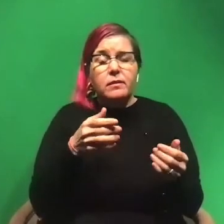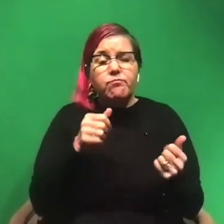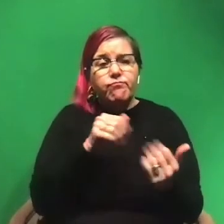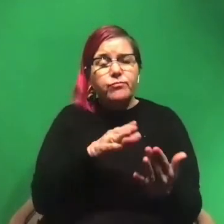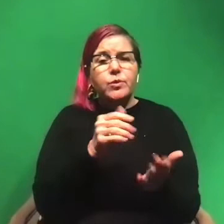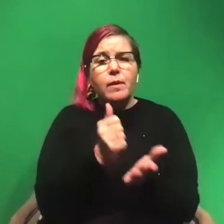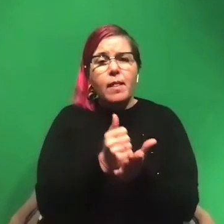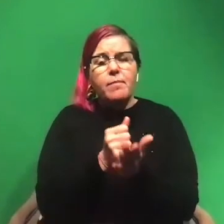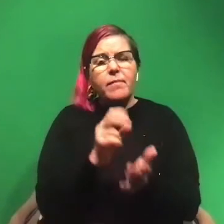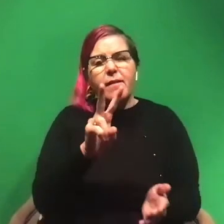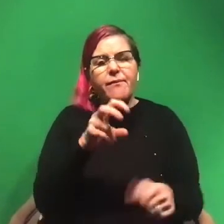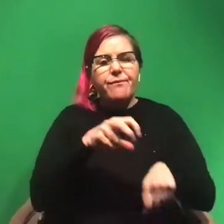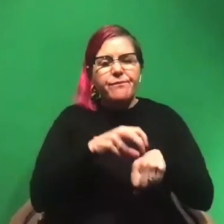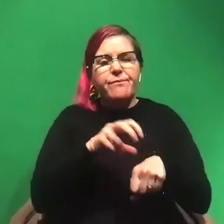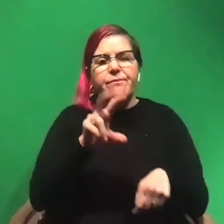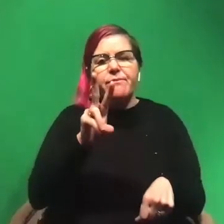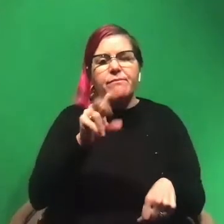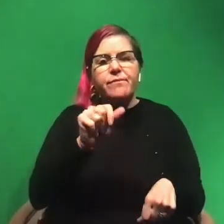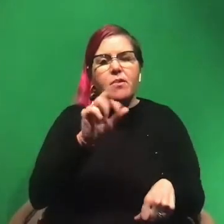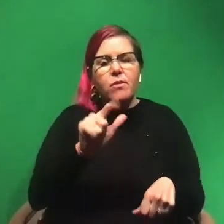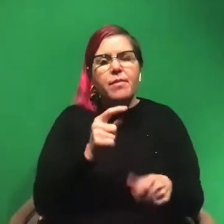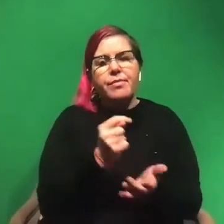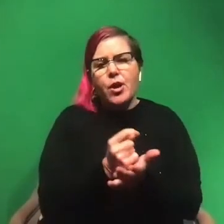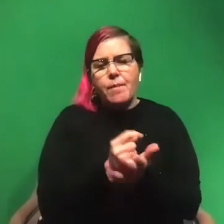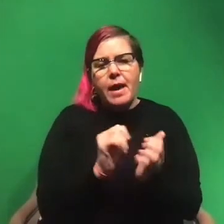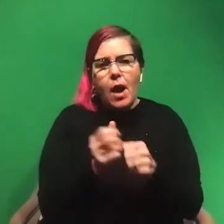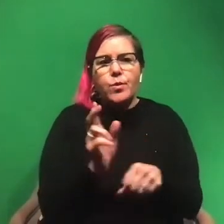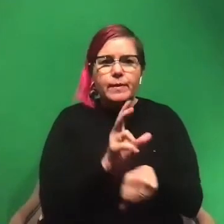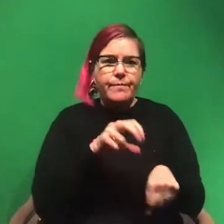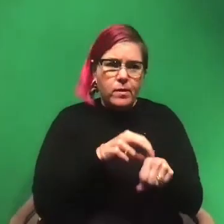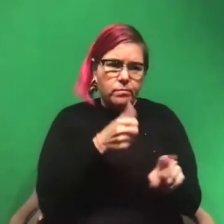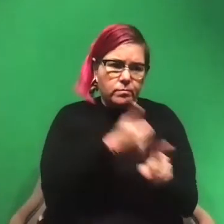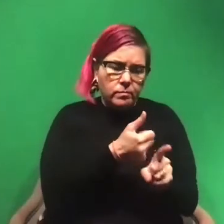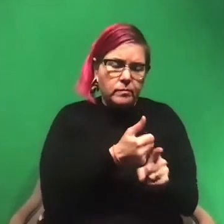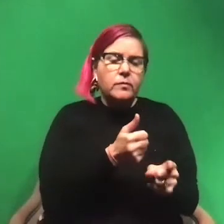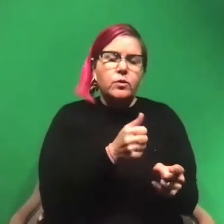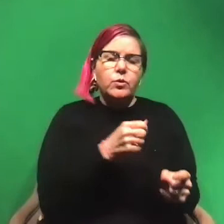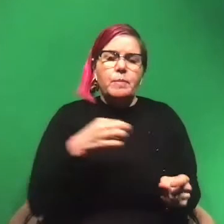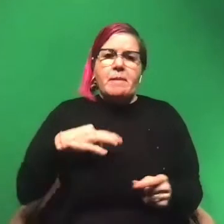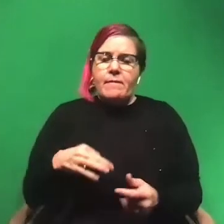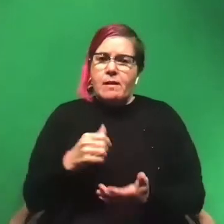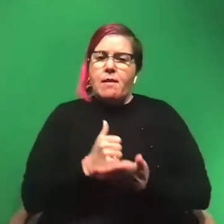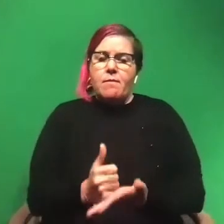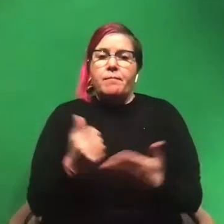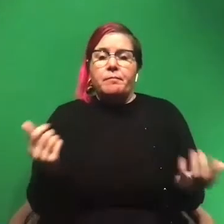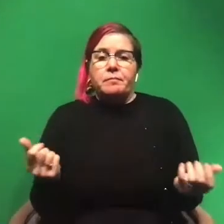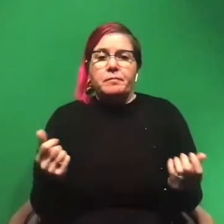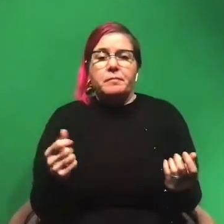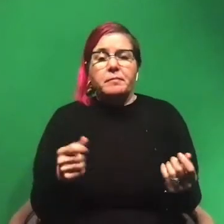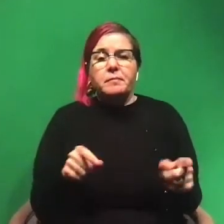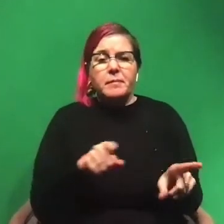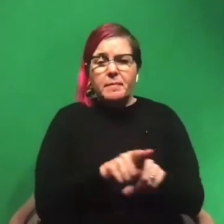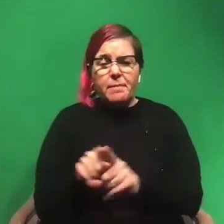call virotherapy, of how we're using viruses for a benefit. And same applies in other